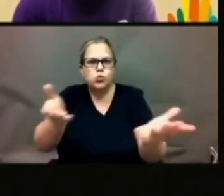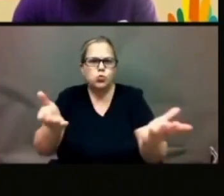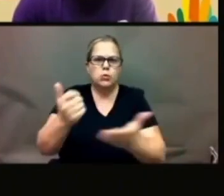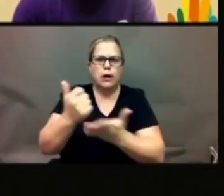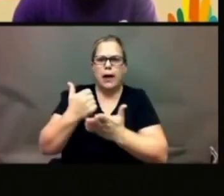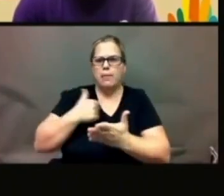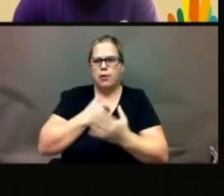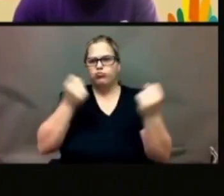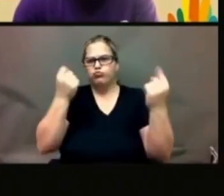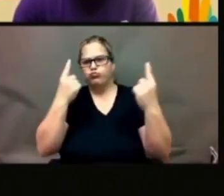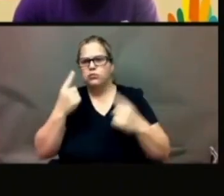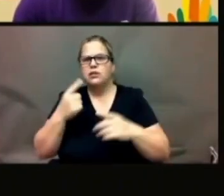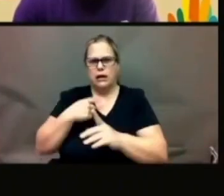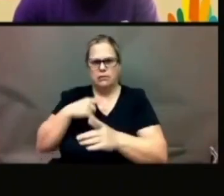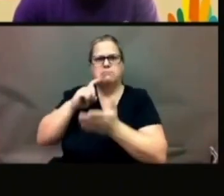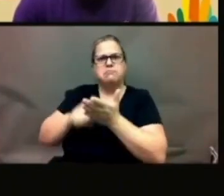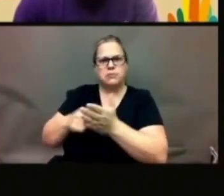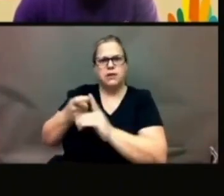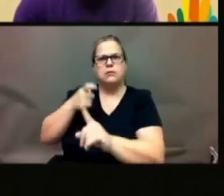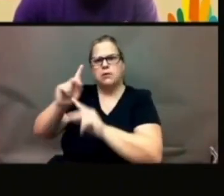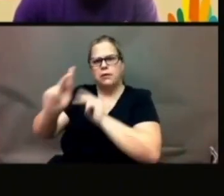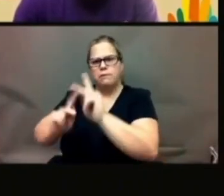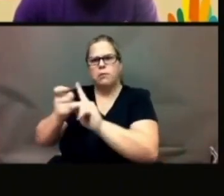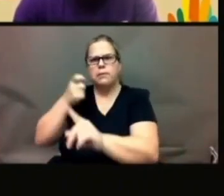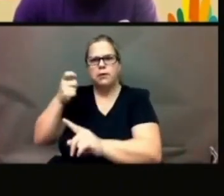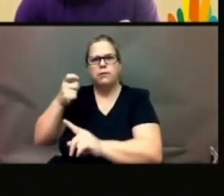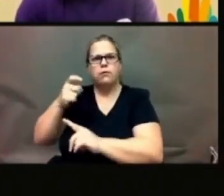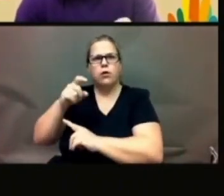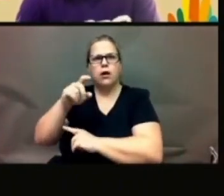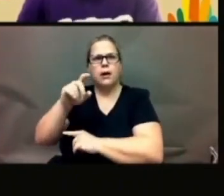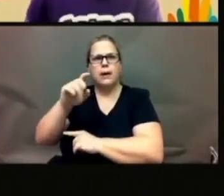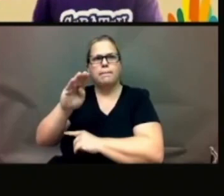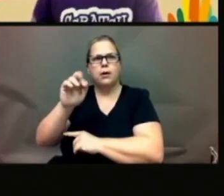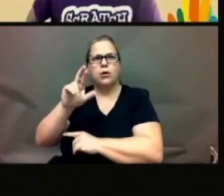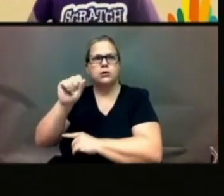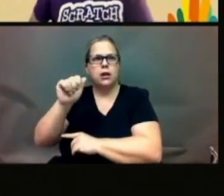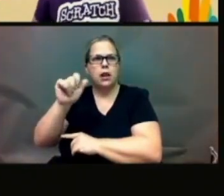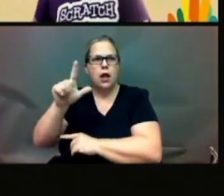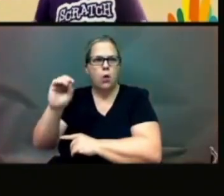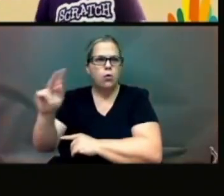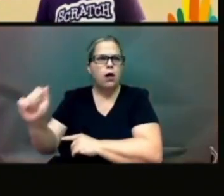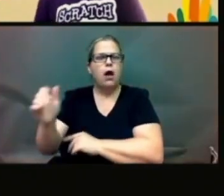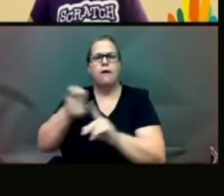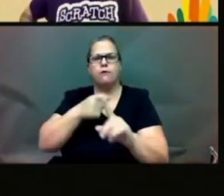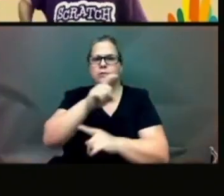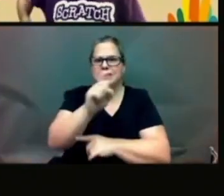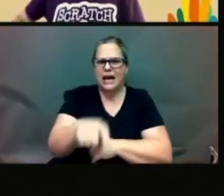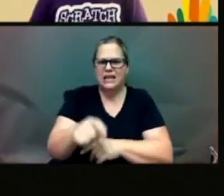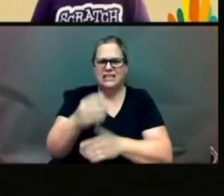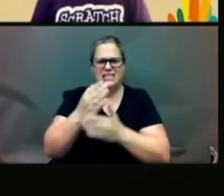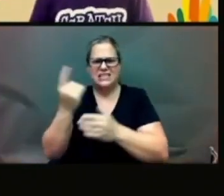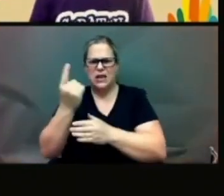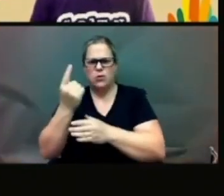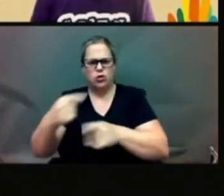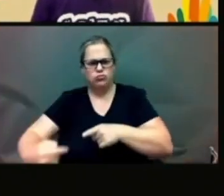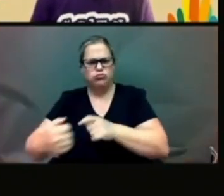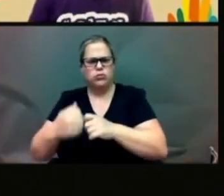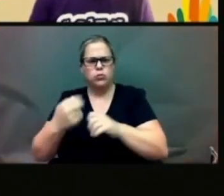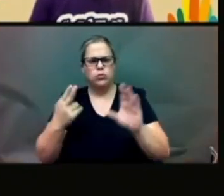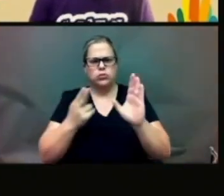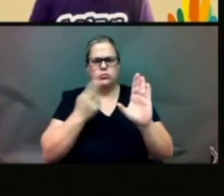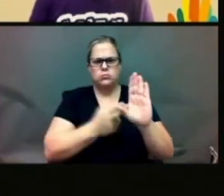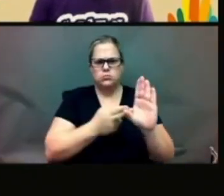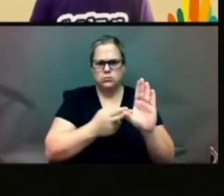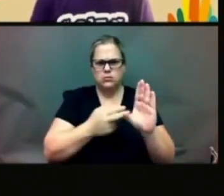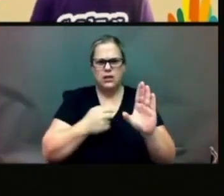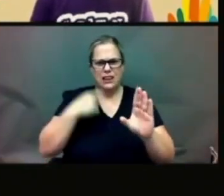we have people from Magnolia, Texas. We have someone from Denmark and Barcelona. Someone's having trouble logging in, so I think we just need to tell her